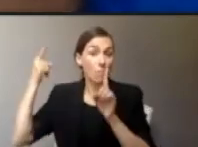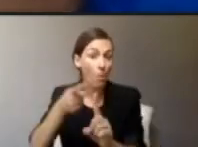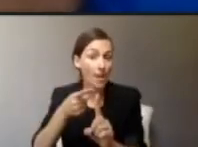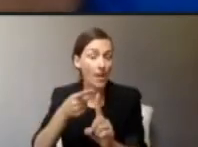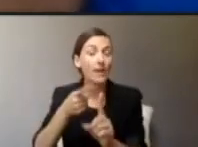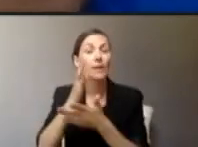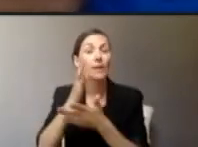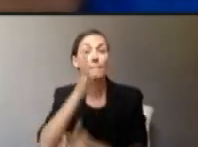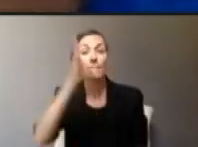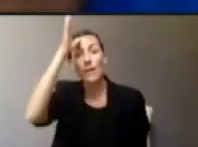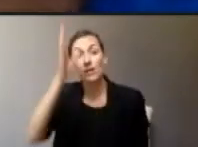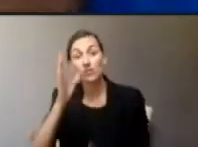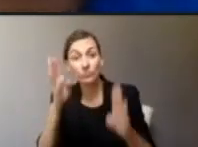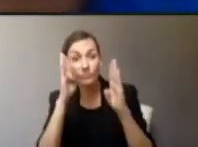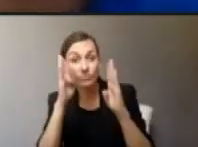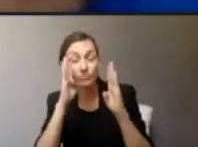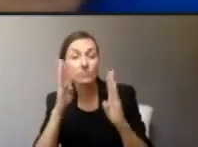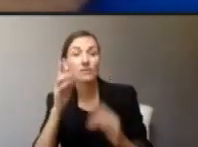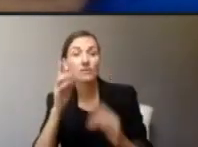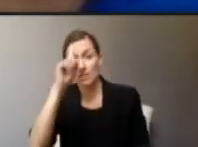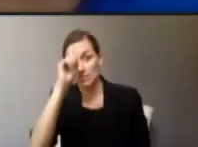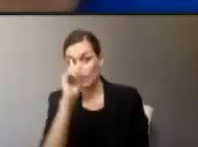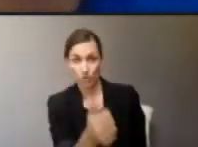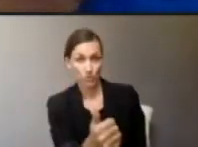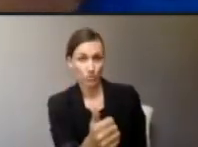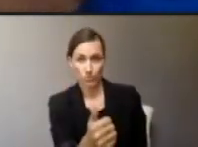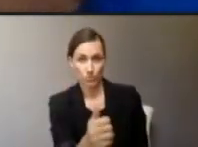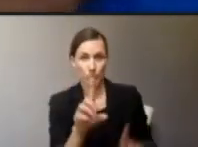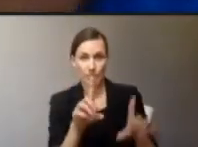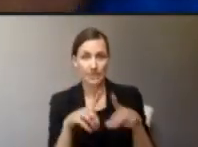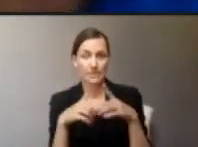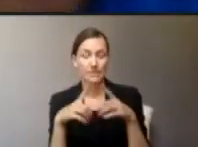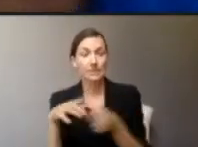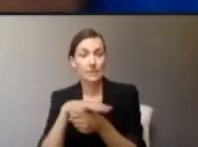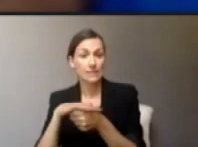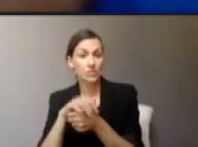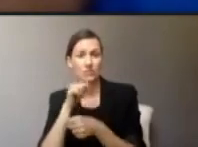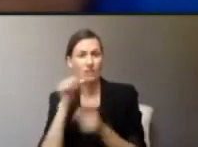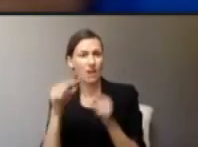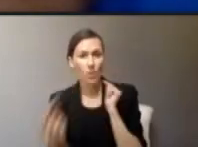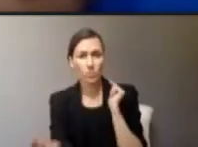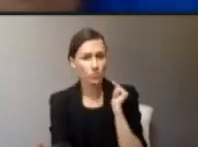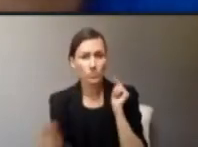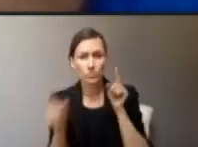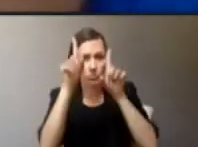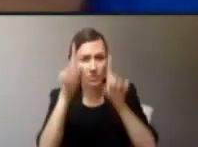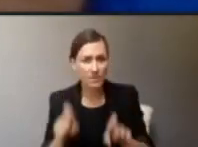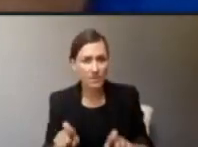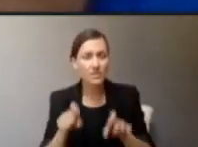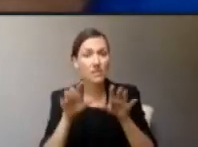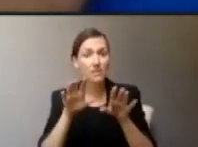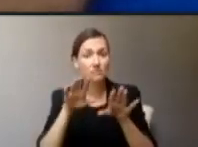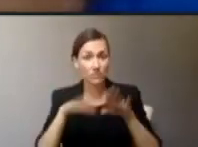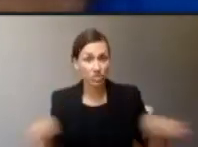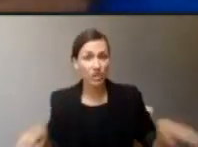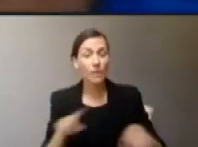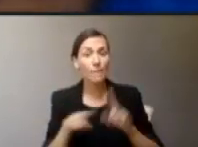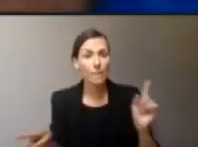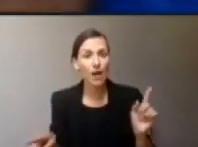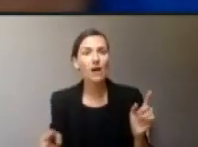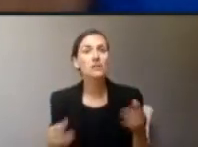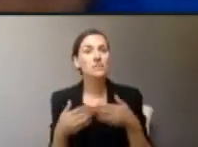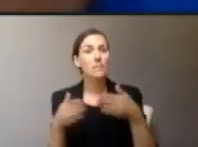listening, this has to be the choice of parents. The district has not been opposed to testing our children, but it is about having a